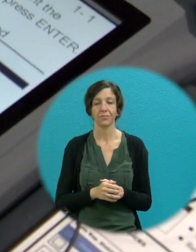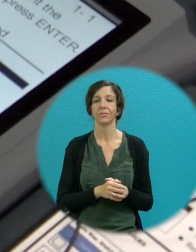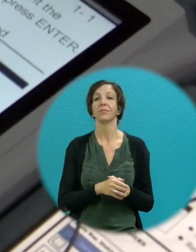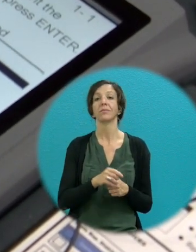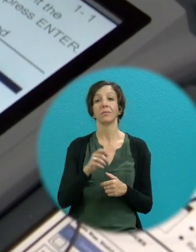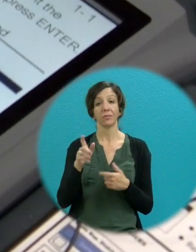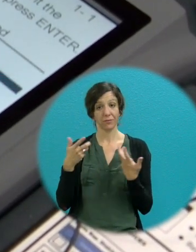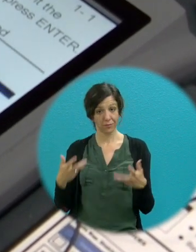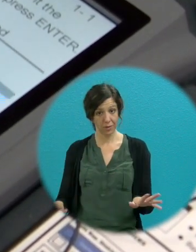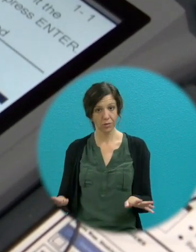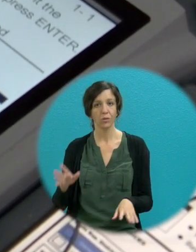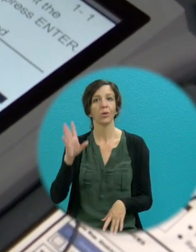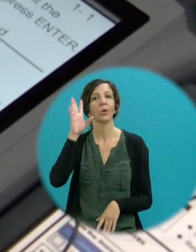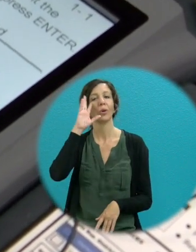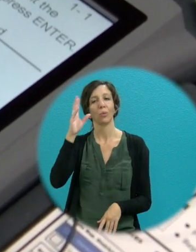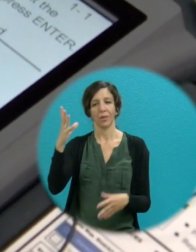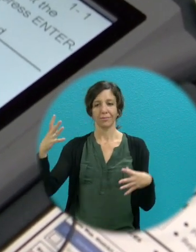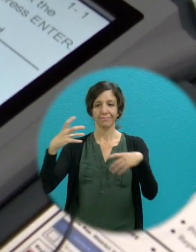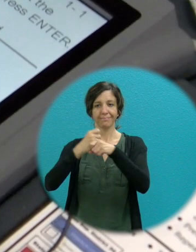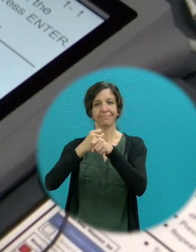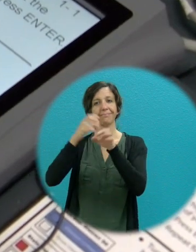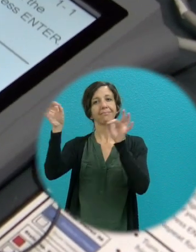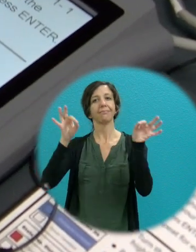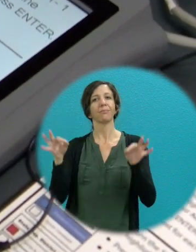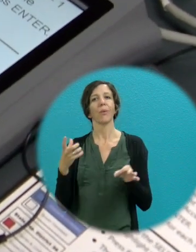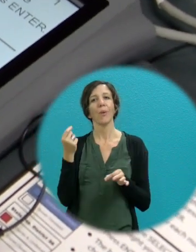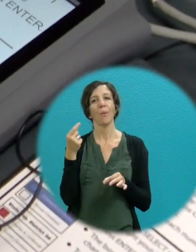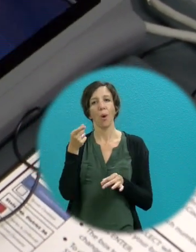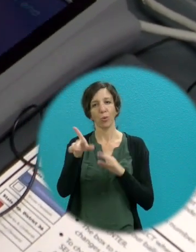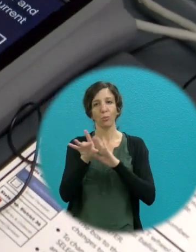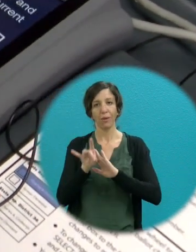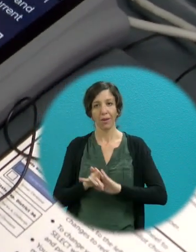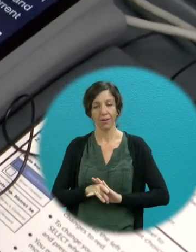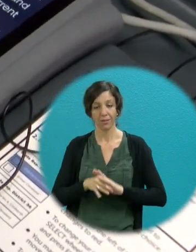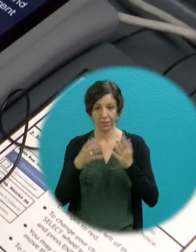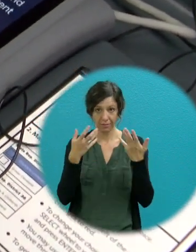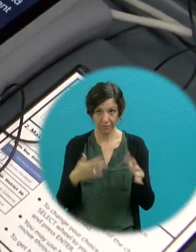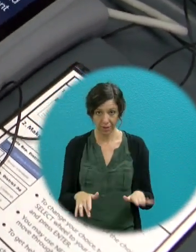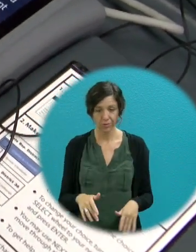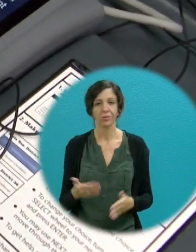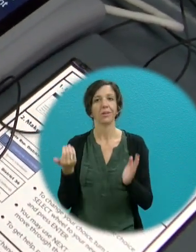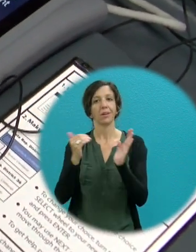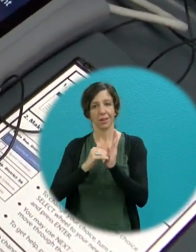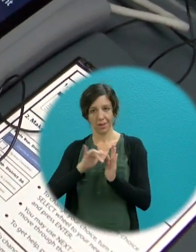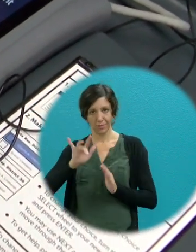Secretary of on State, all your selections. Measure. And then you'll hit cast ballot again.